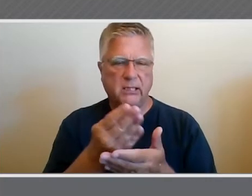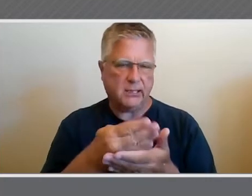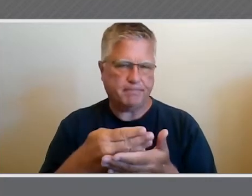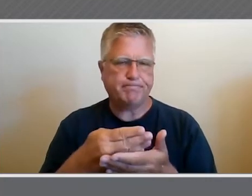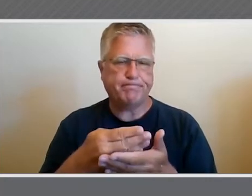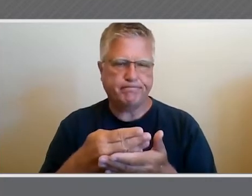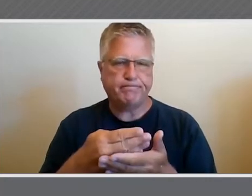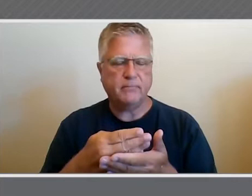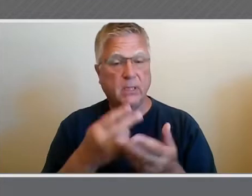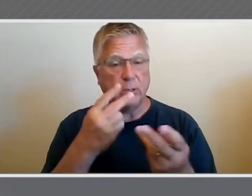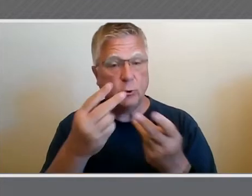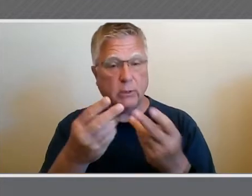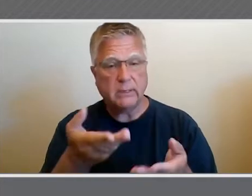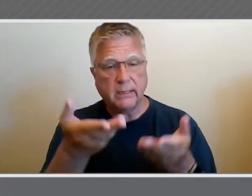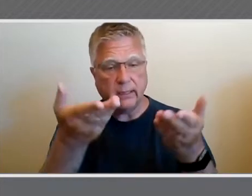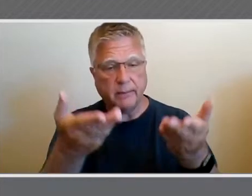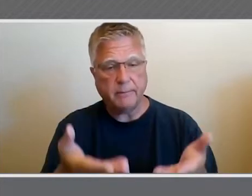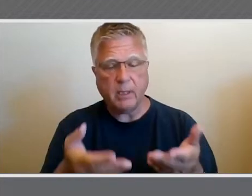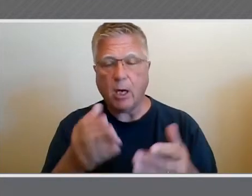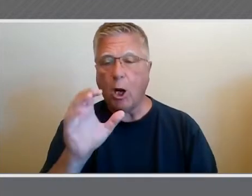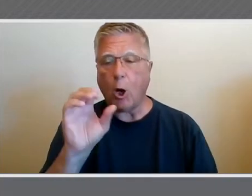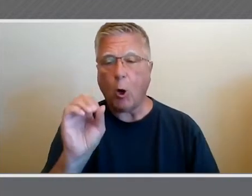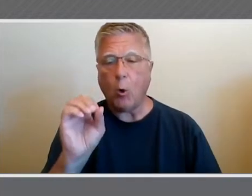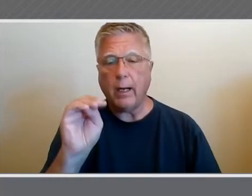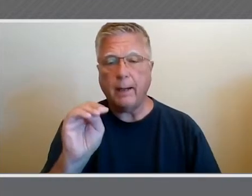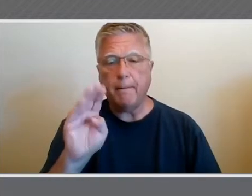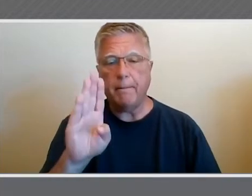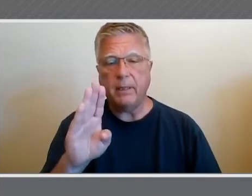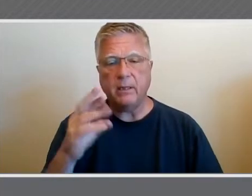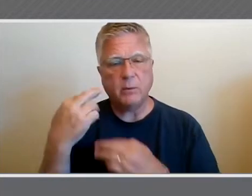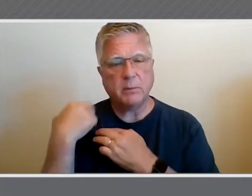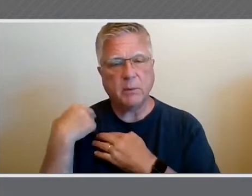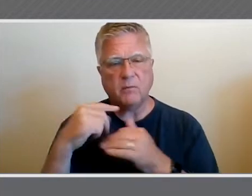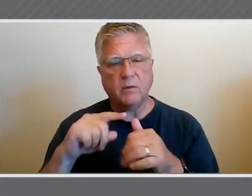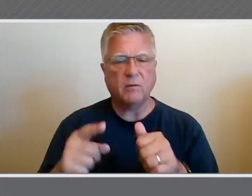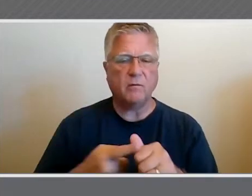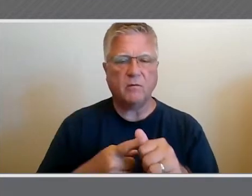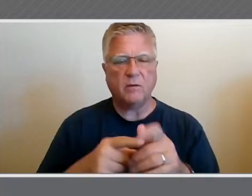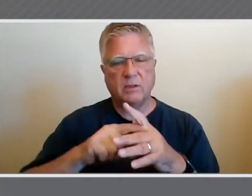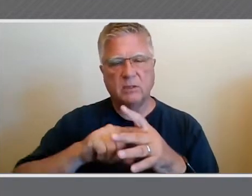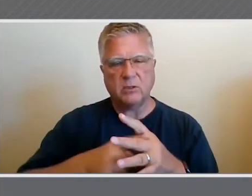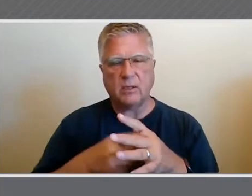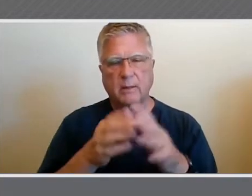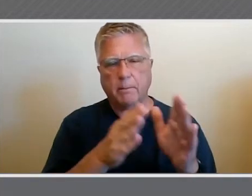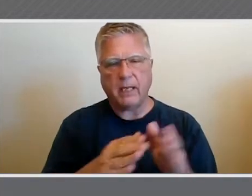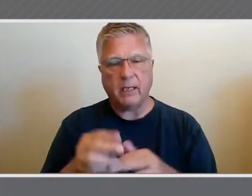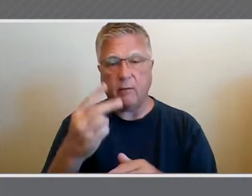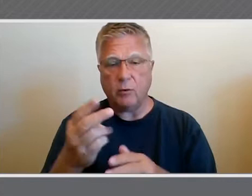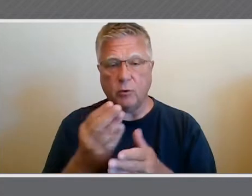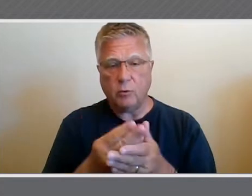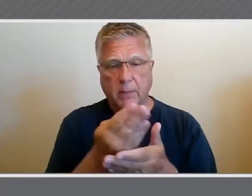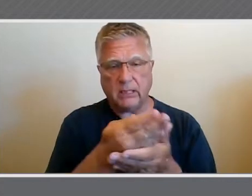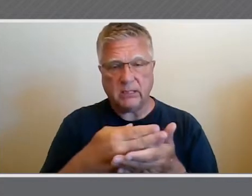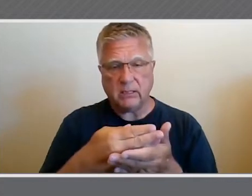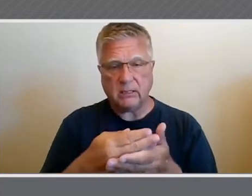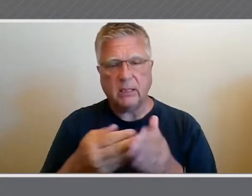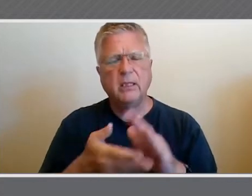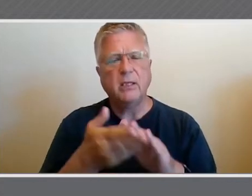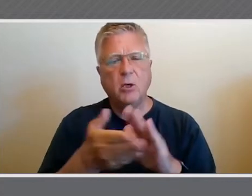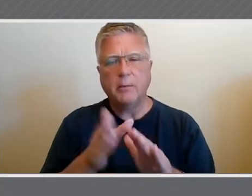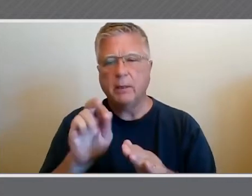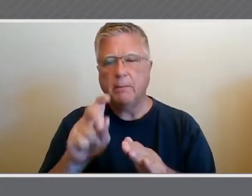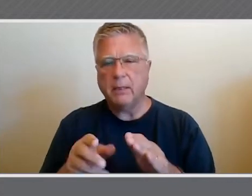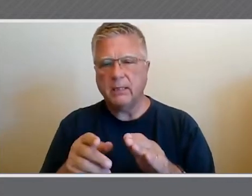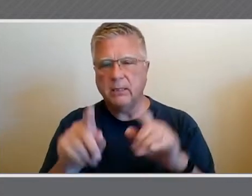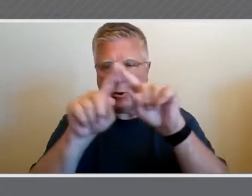So as you can see, OMB is responsible for the initial planning and development of two budgets. The operating budget is on the left of